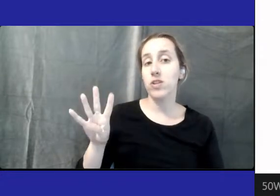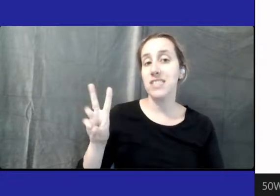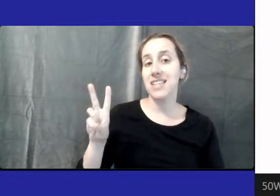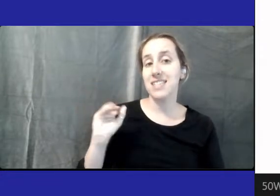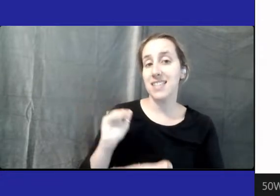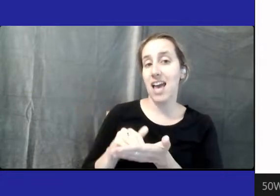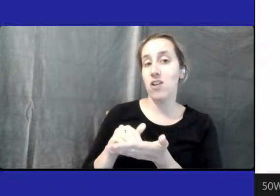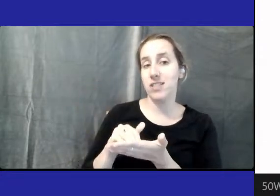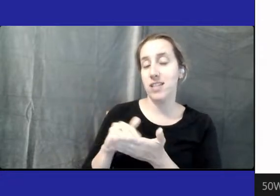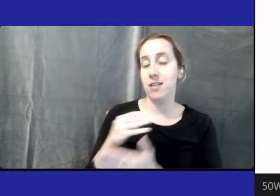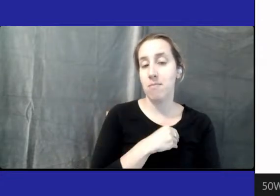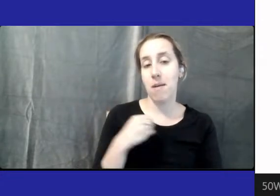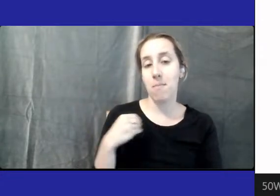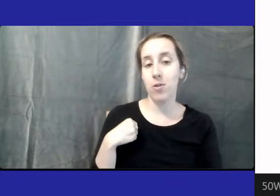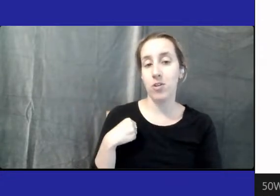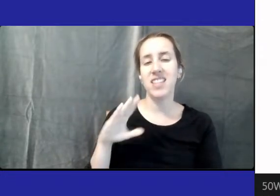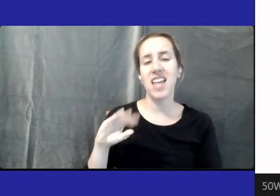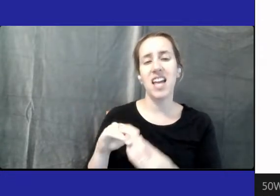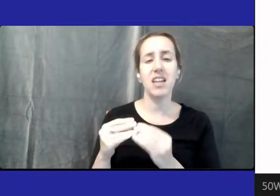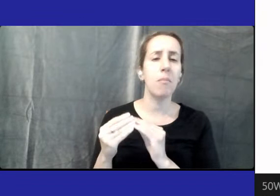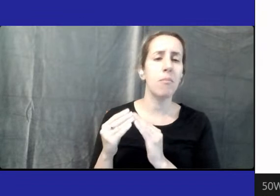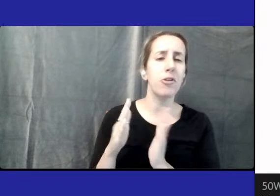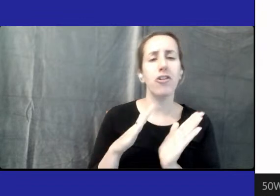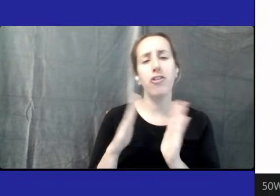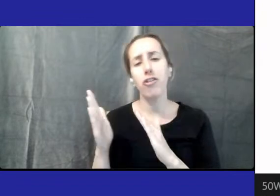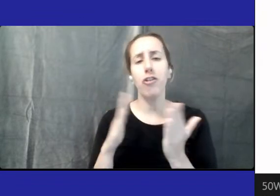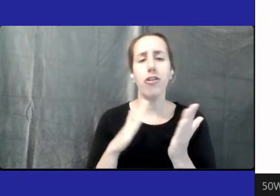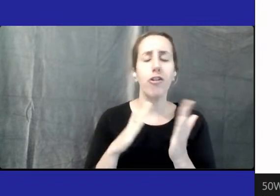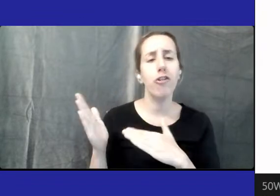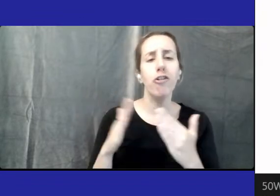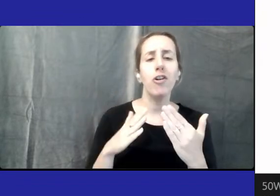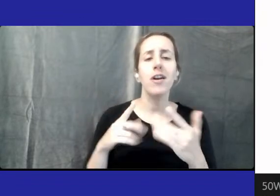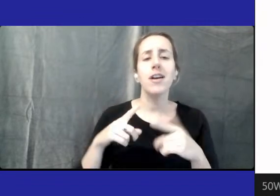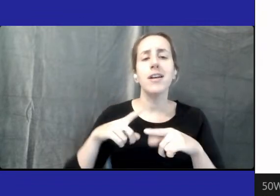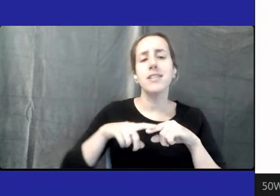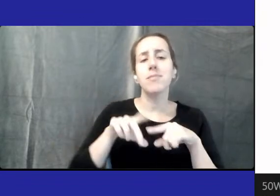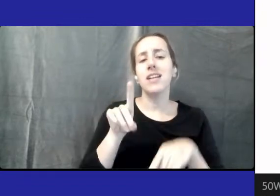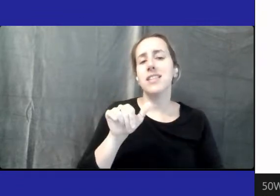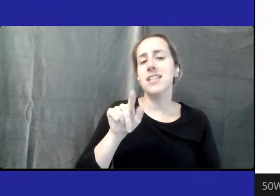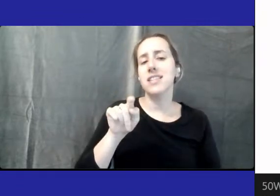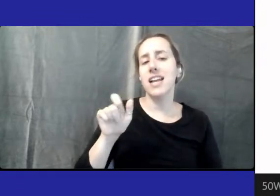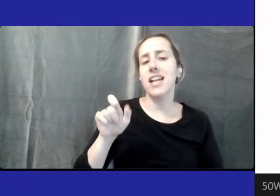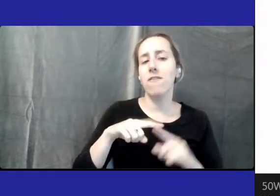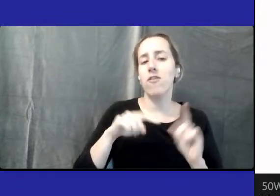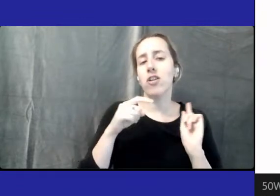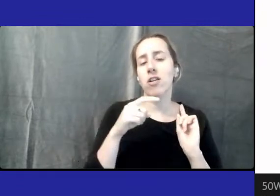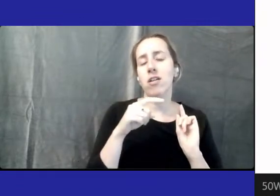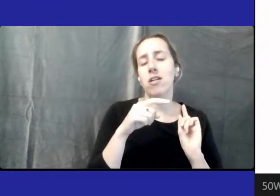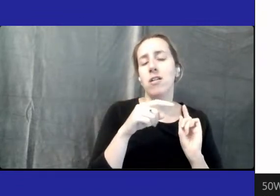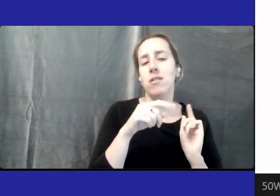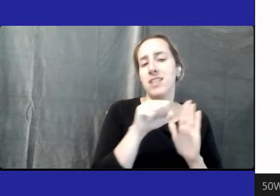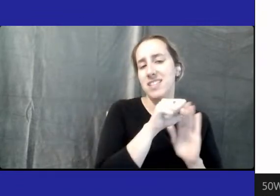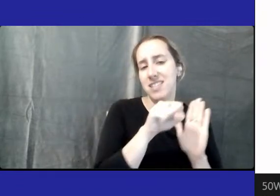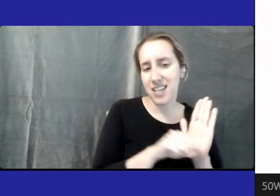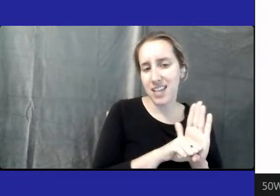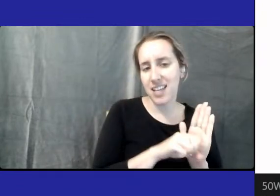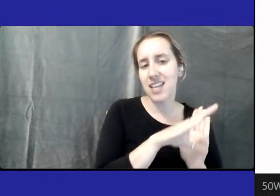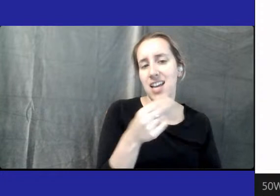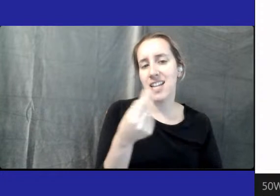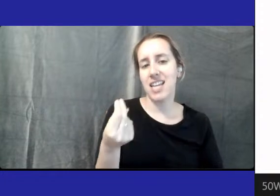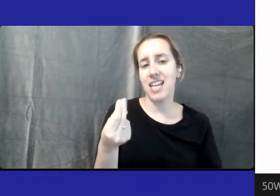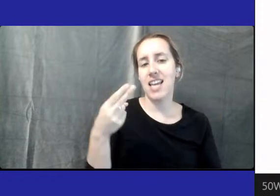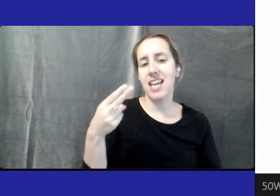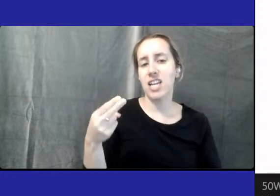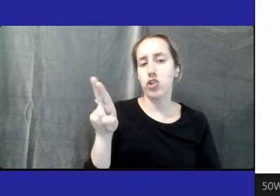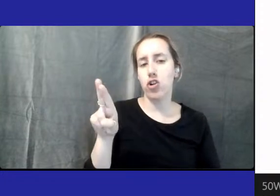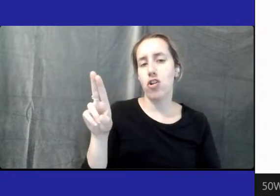bit depending on the data that's available from New York State and HRA, the Human Resources Administration. And